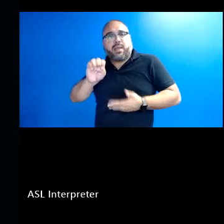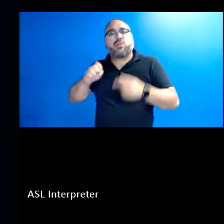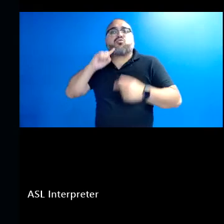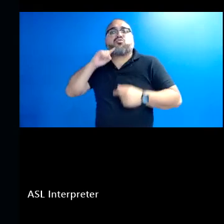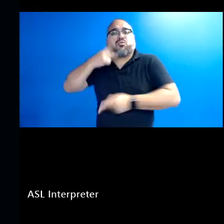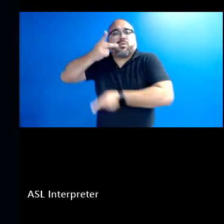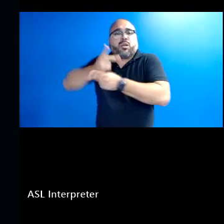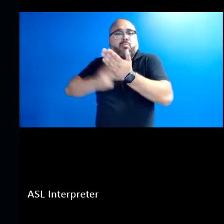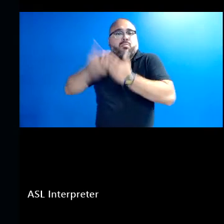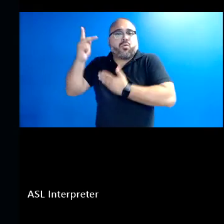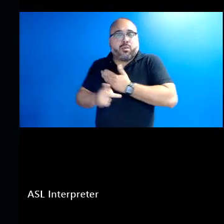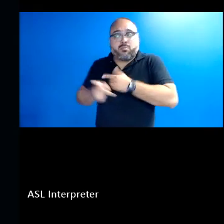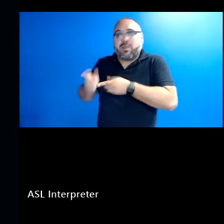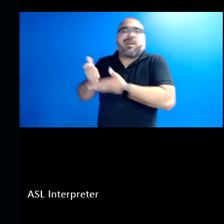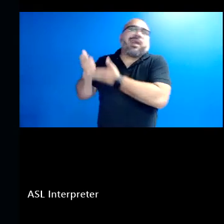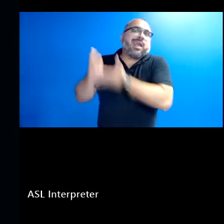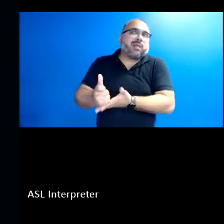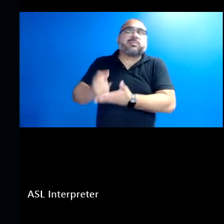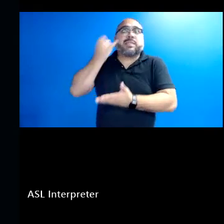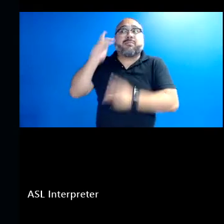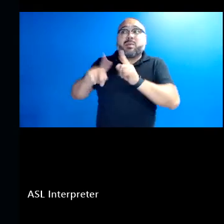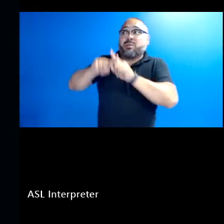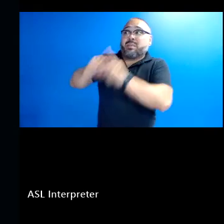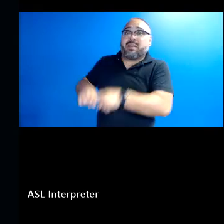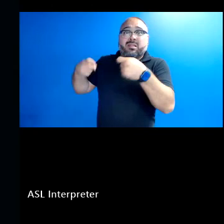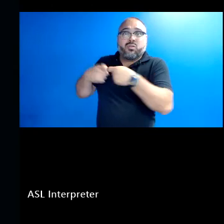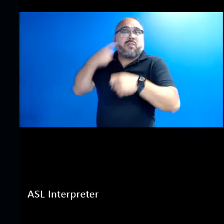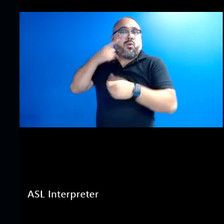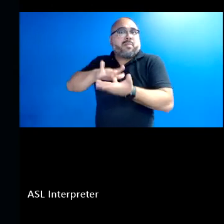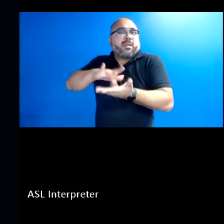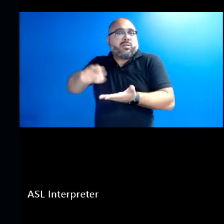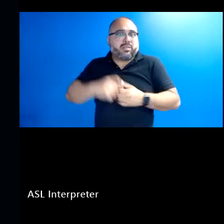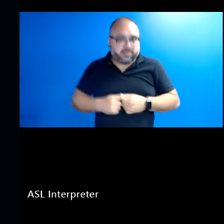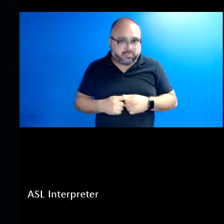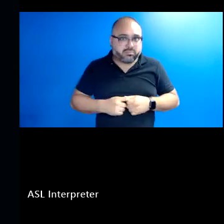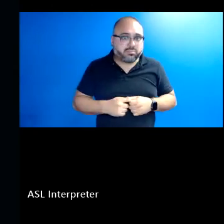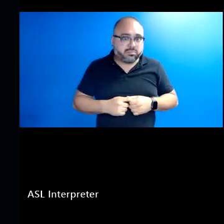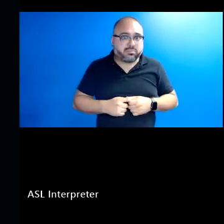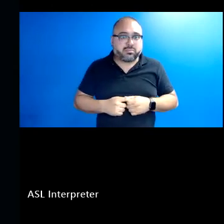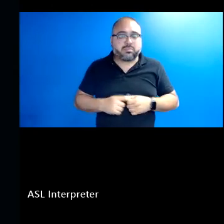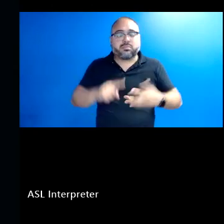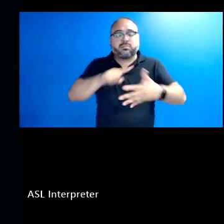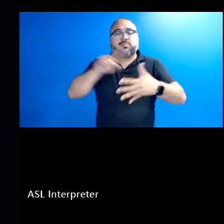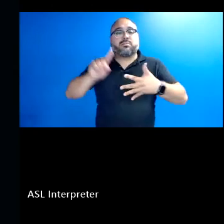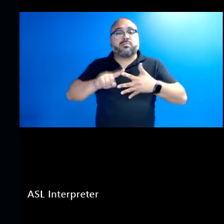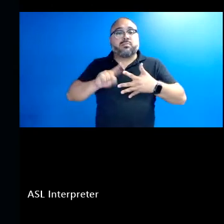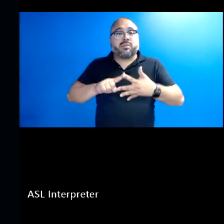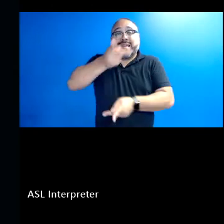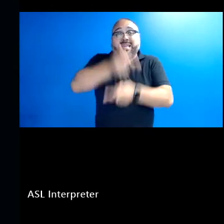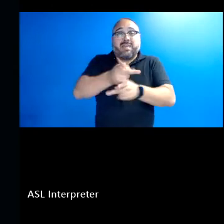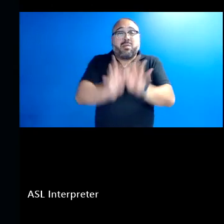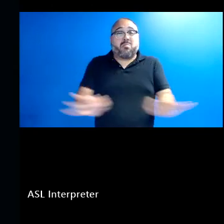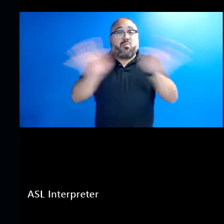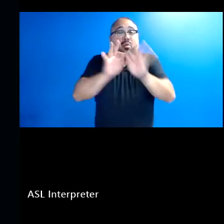for those who rely on electricity for their medical needs. You should ensure that you have key phone numbers for doctors and family